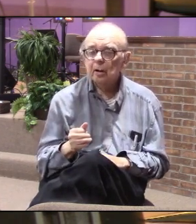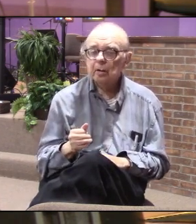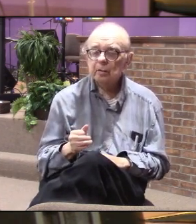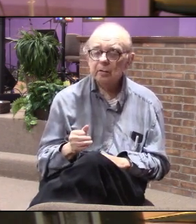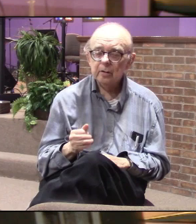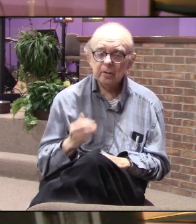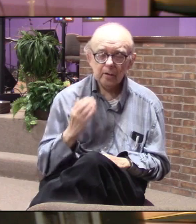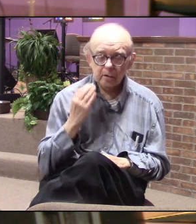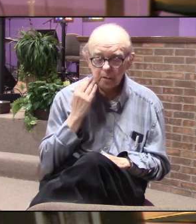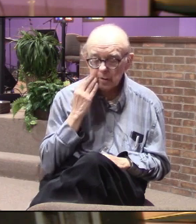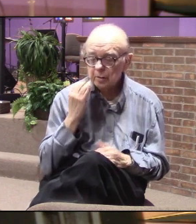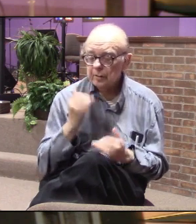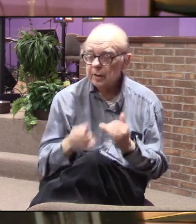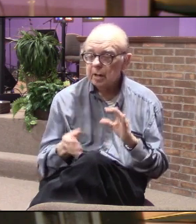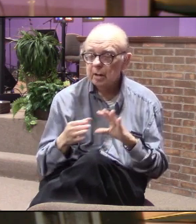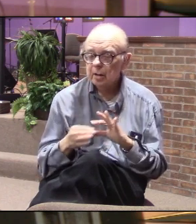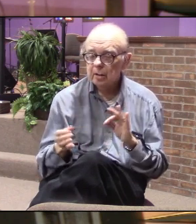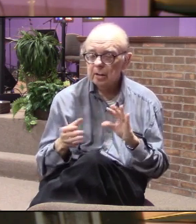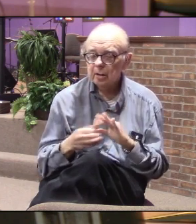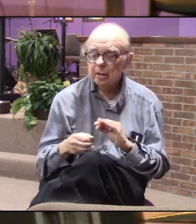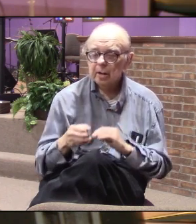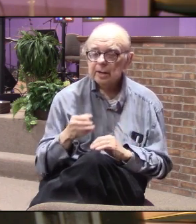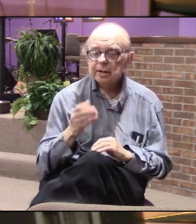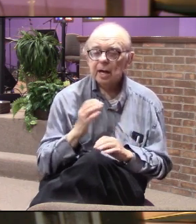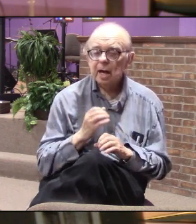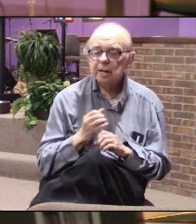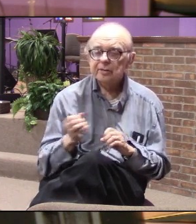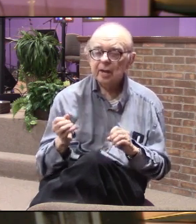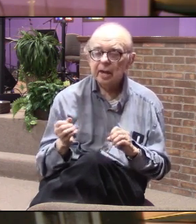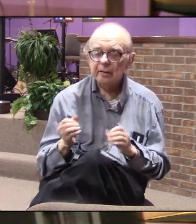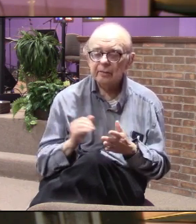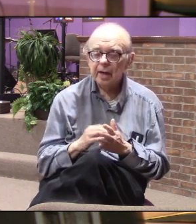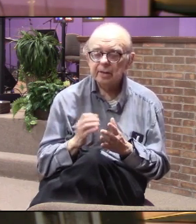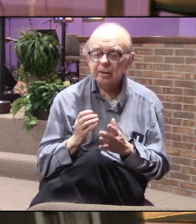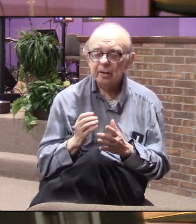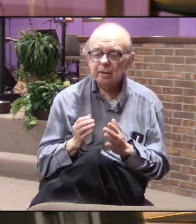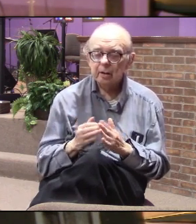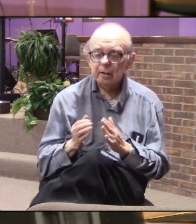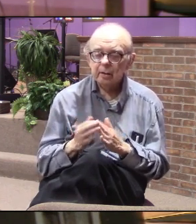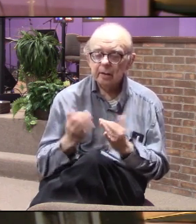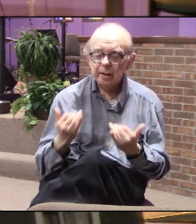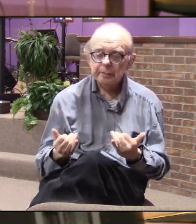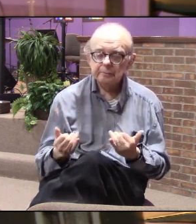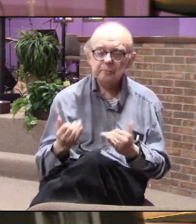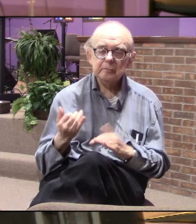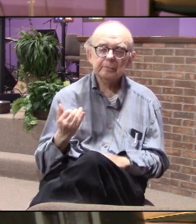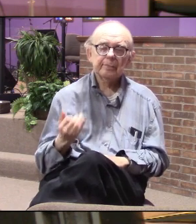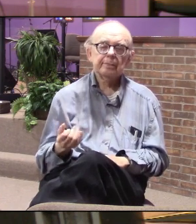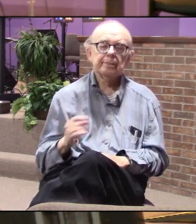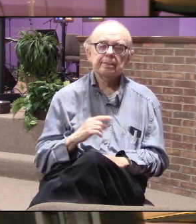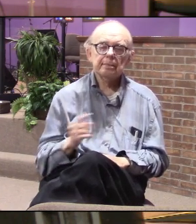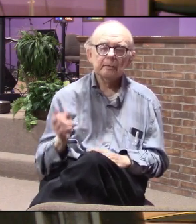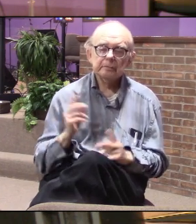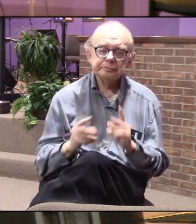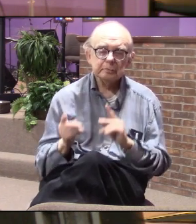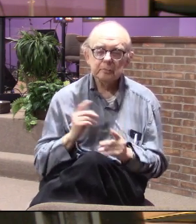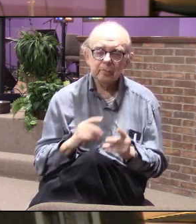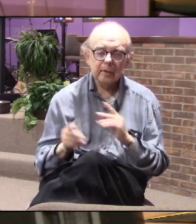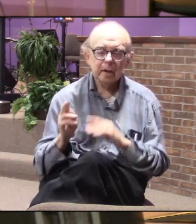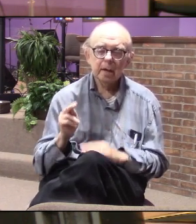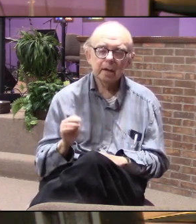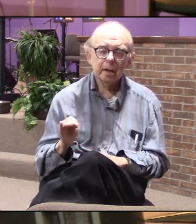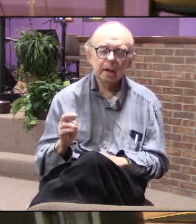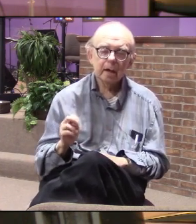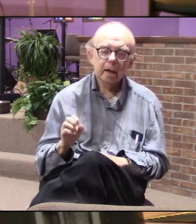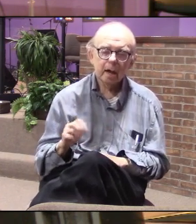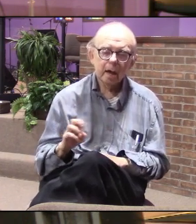We know the end of the story, he did. And today, he said, today, those people in Nineveh